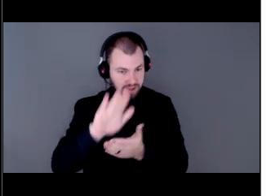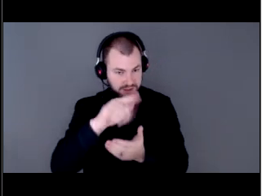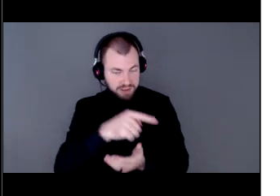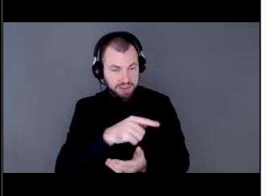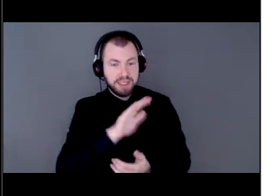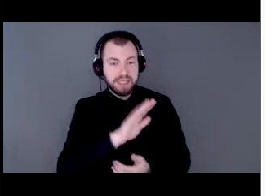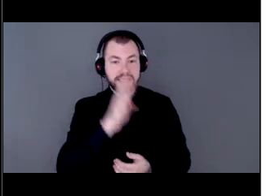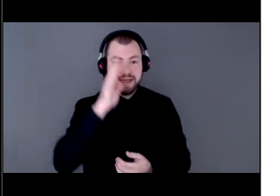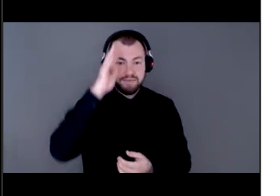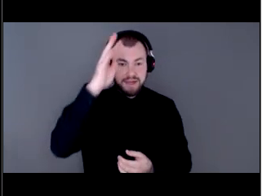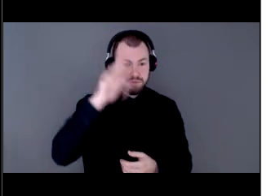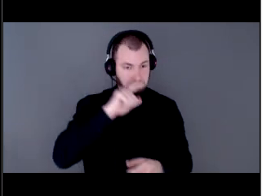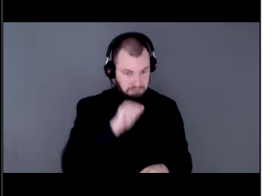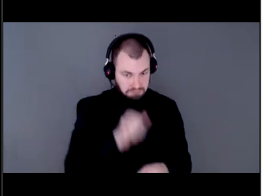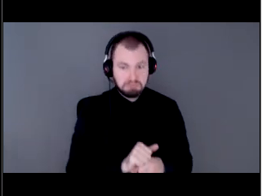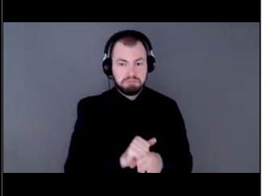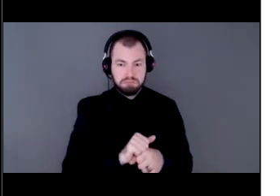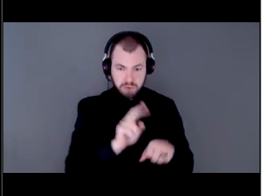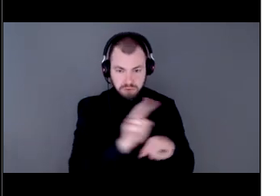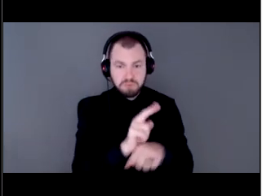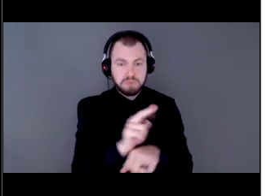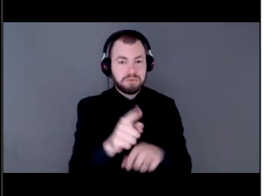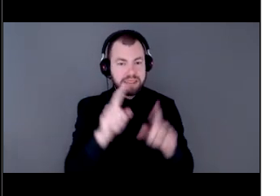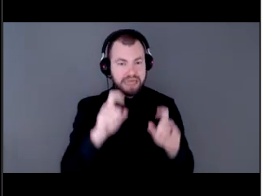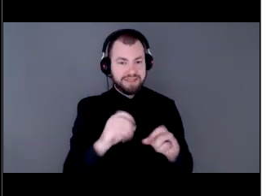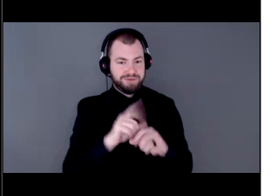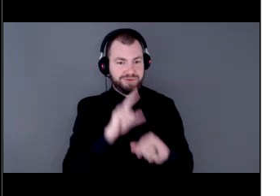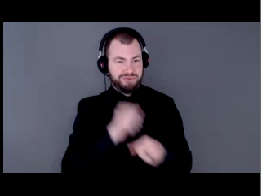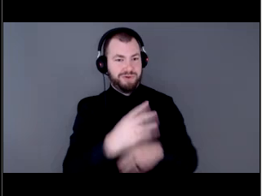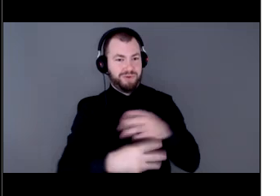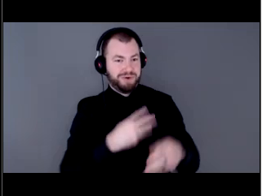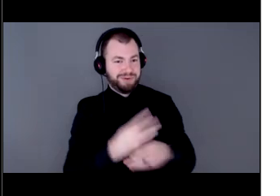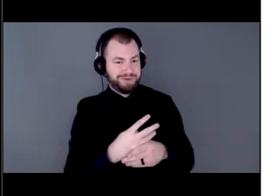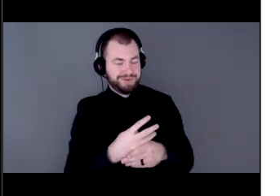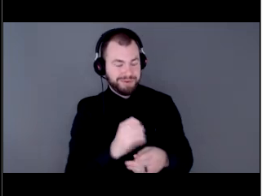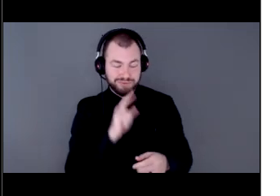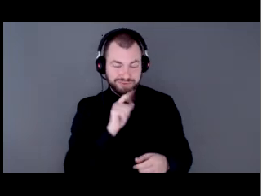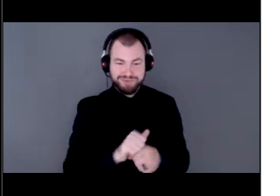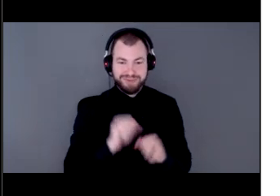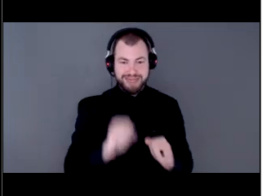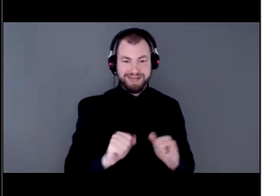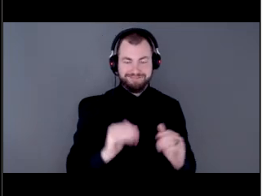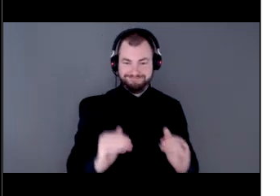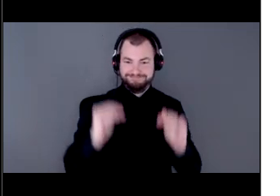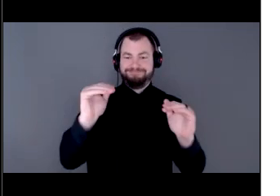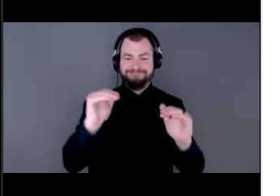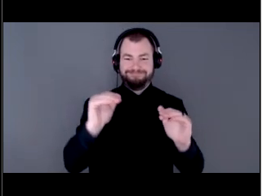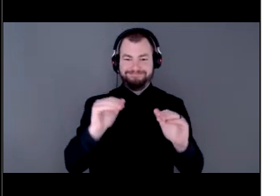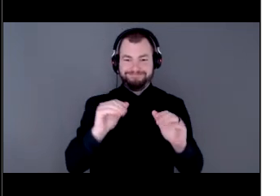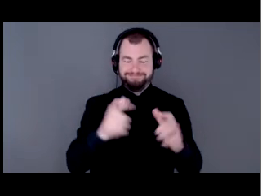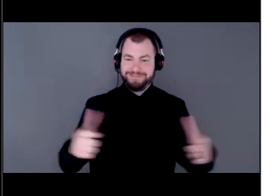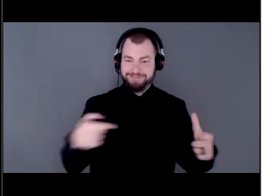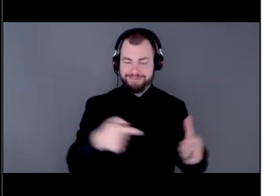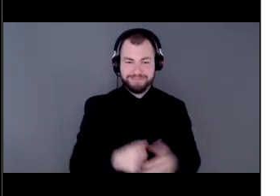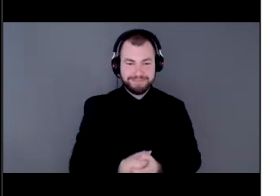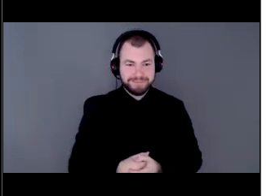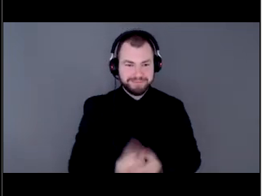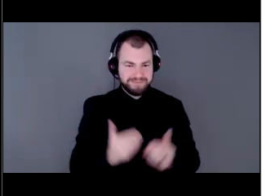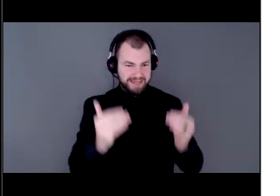is being put out into the world and tested in real life, so it can really scale up. Next slide, please. And then the Oregon